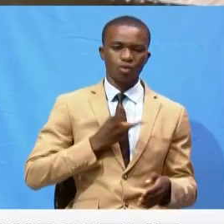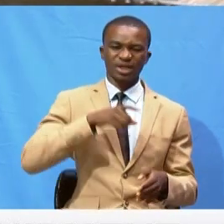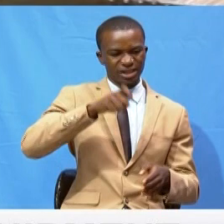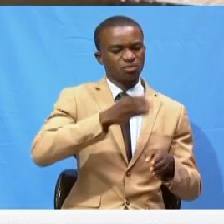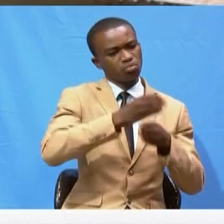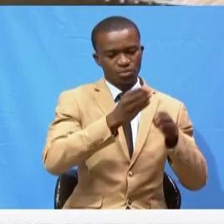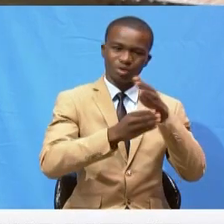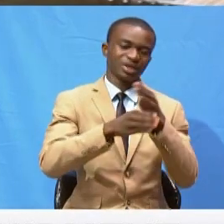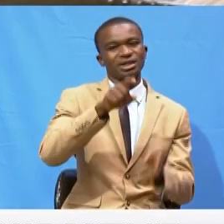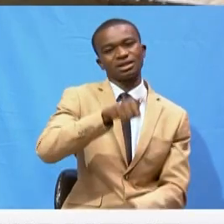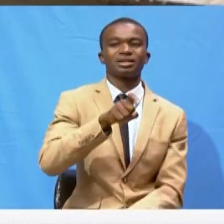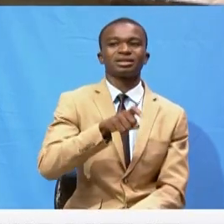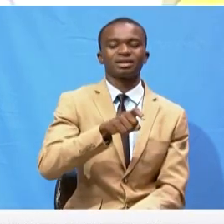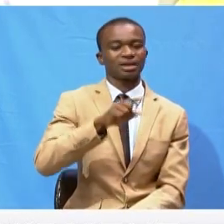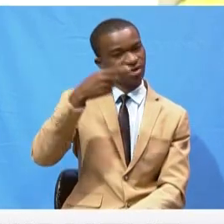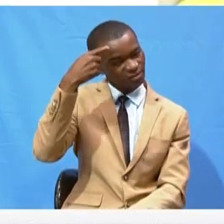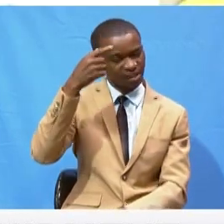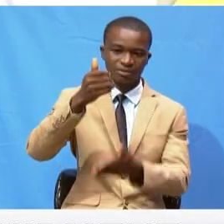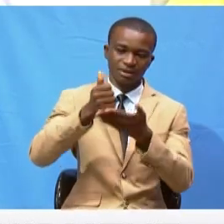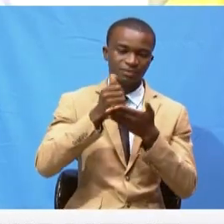as a priority by government.